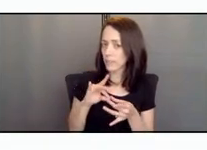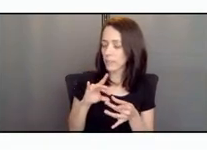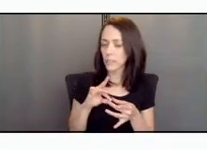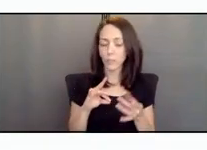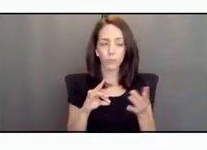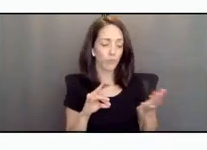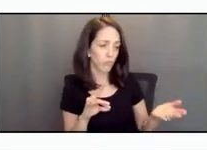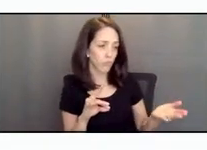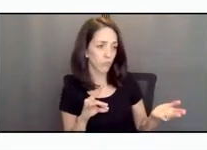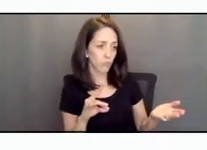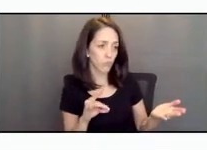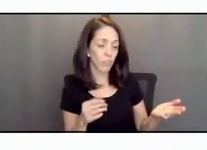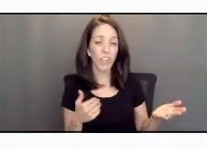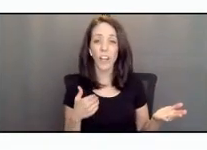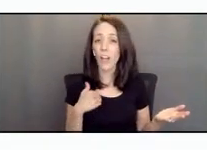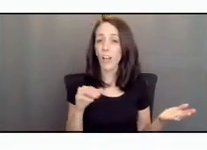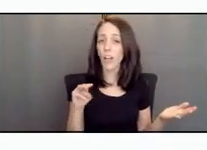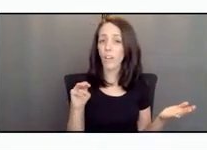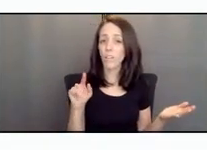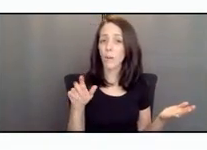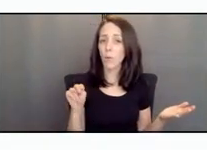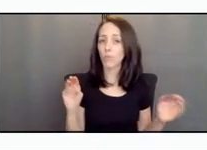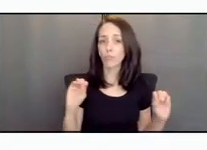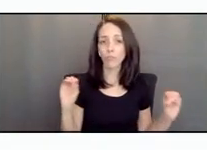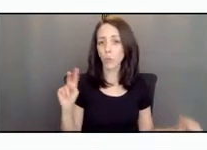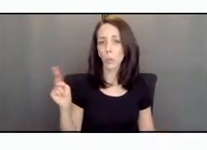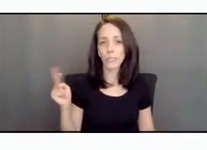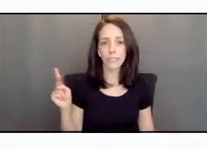There's a motion, no second.